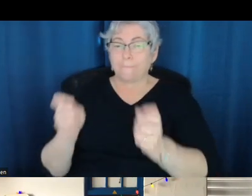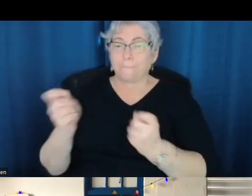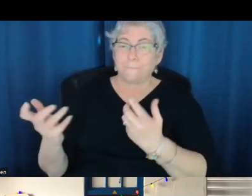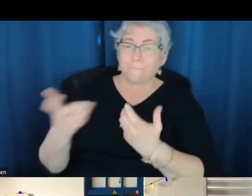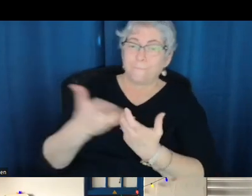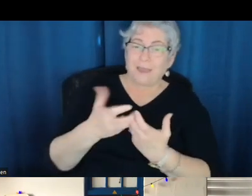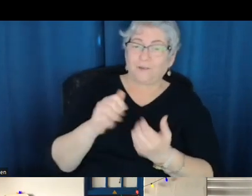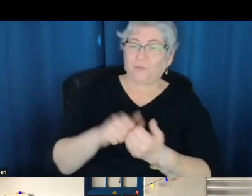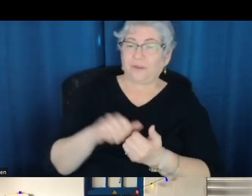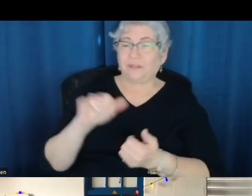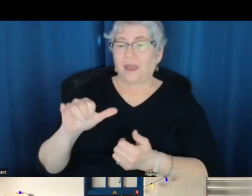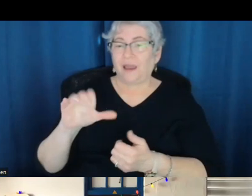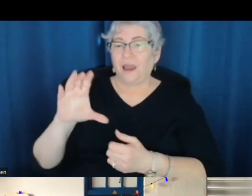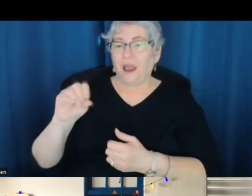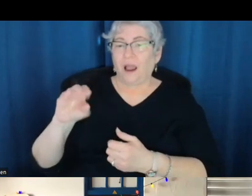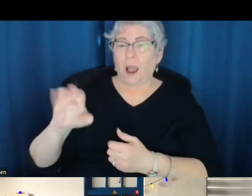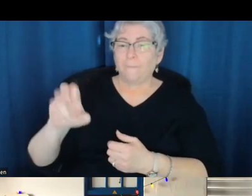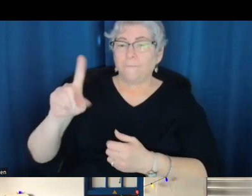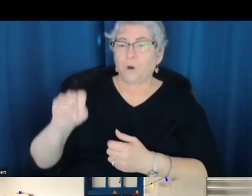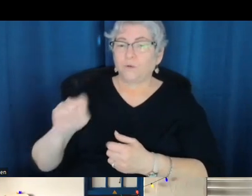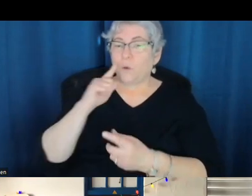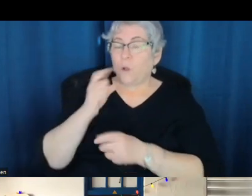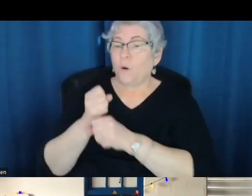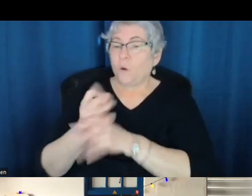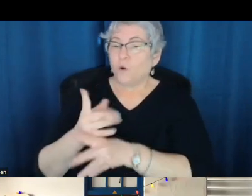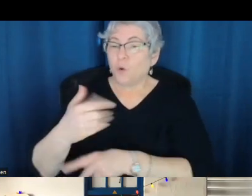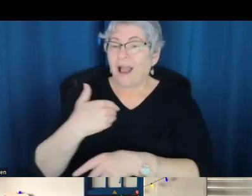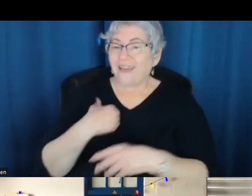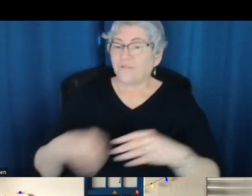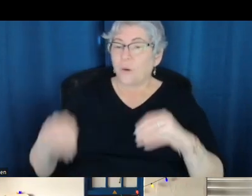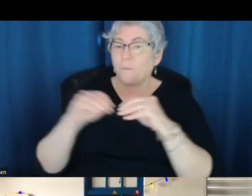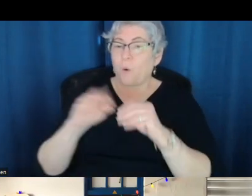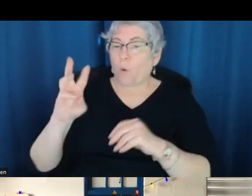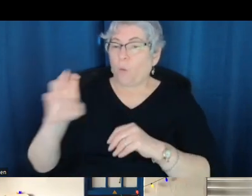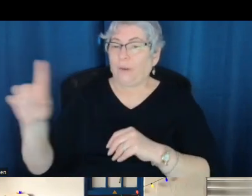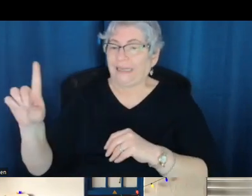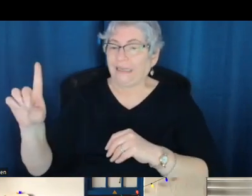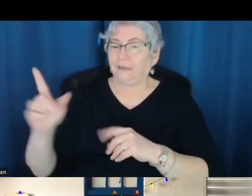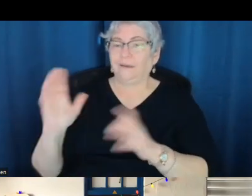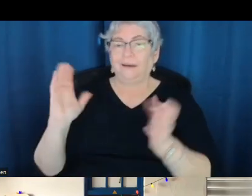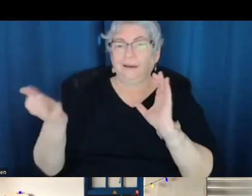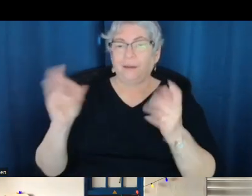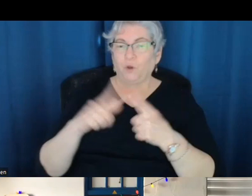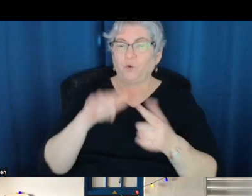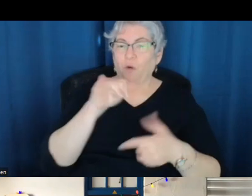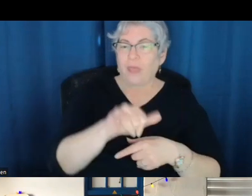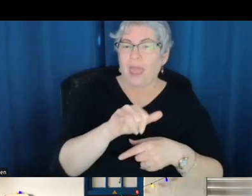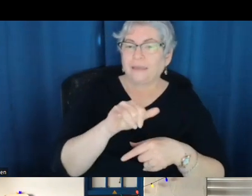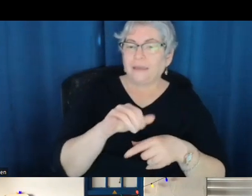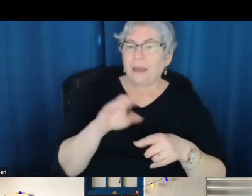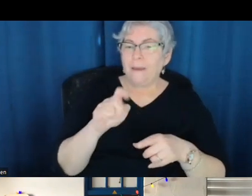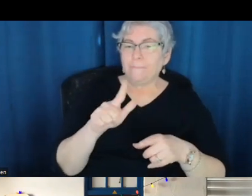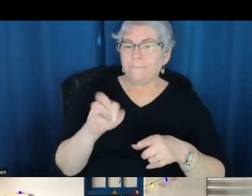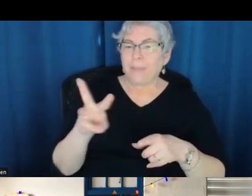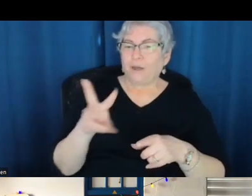compost, you may actually be encouraging weed species more than you are benefiting the meadow and prairie species that you're